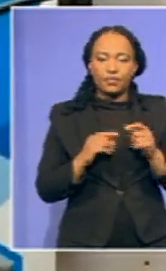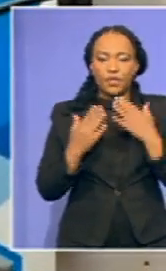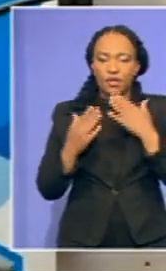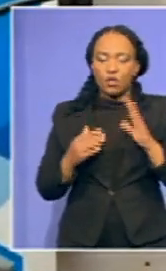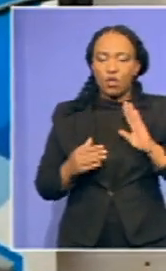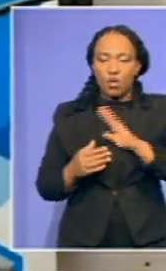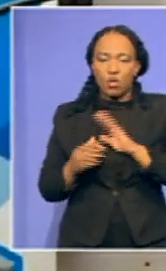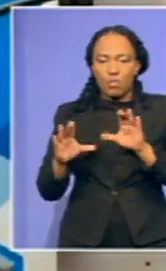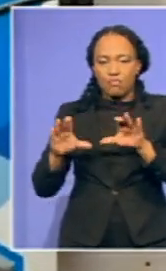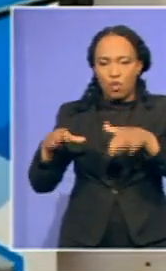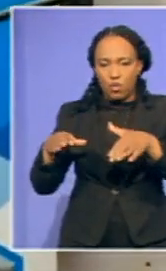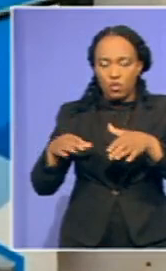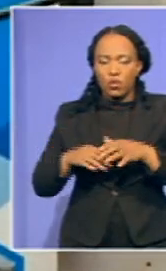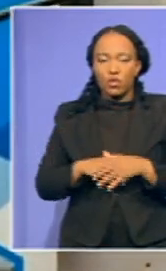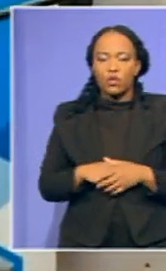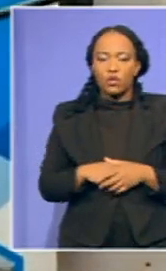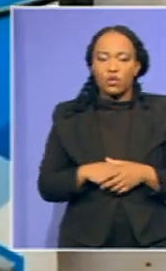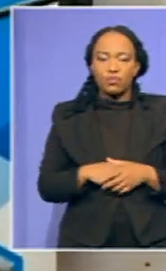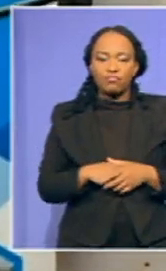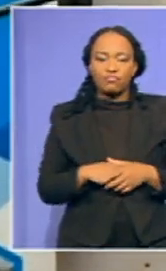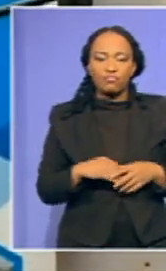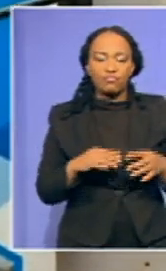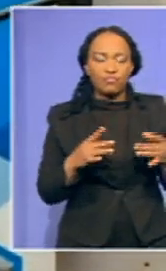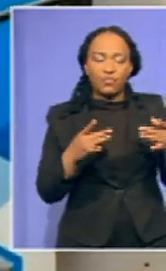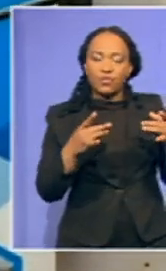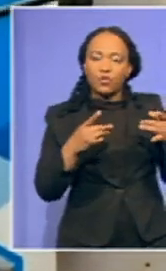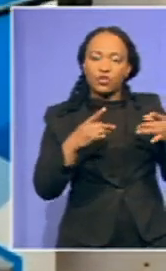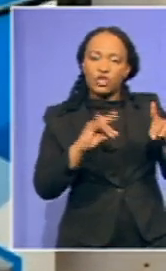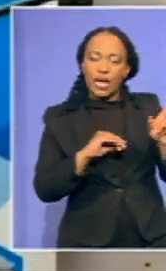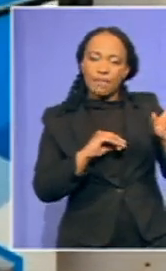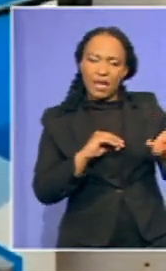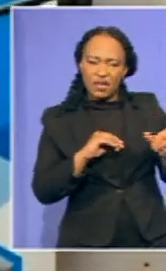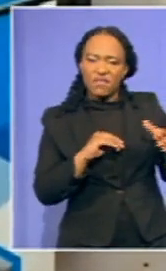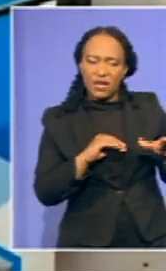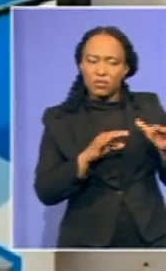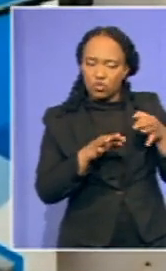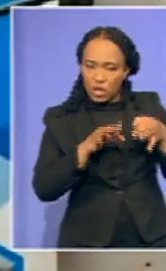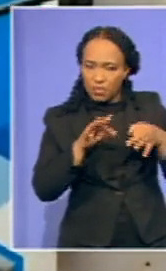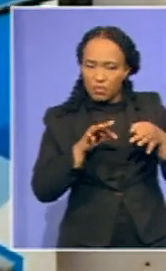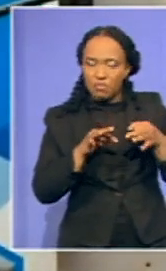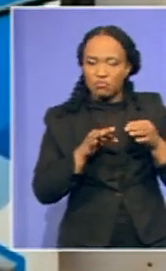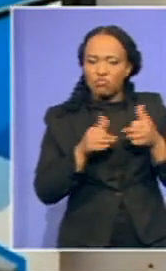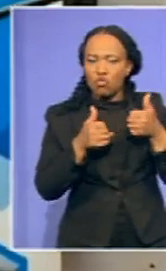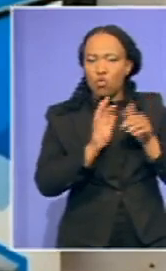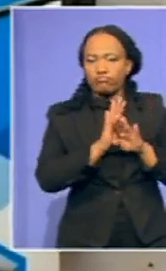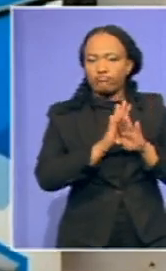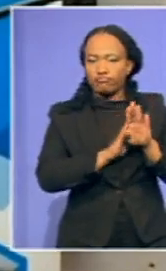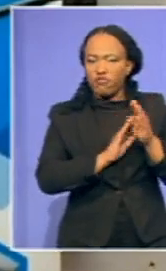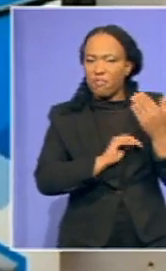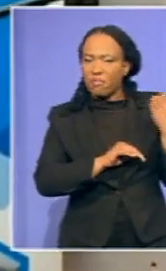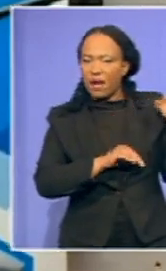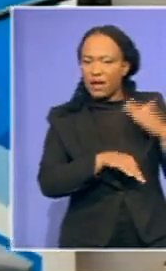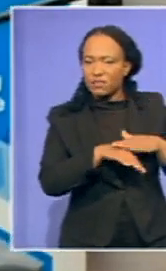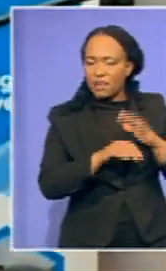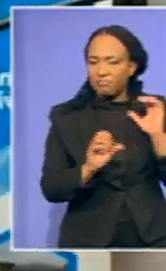The information provided by the Chairperson does illustrate that there's been good progress made since we last had a briefing. We've